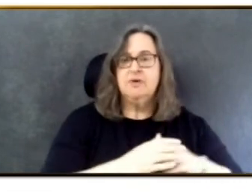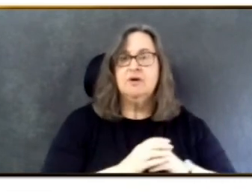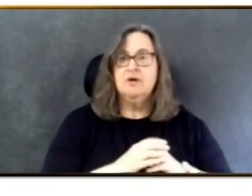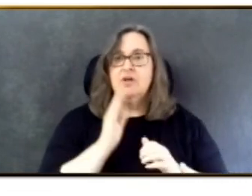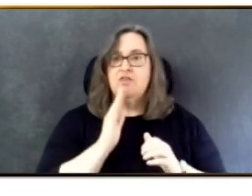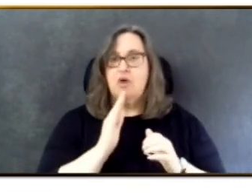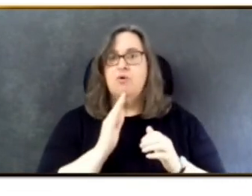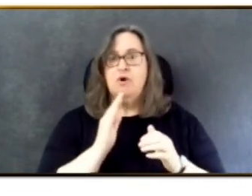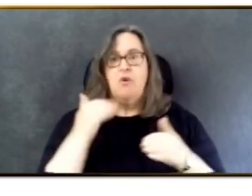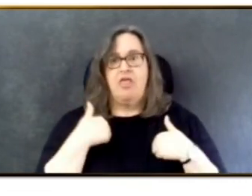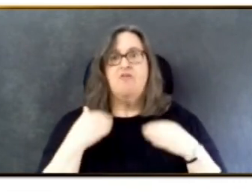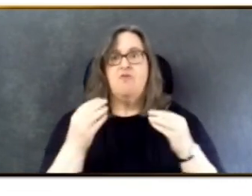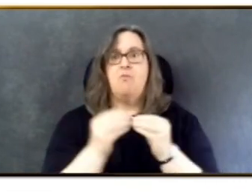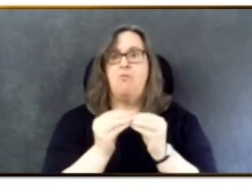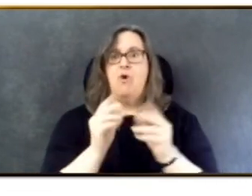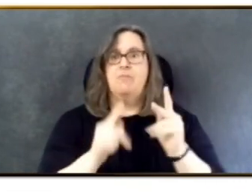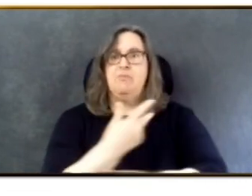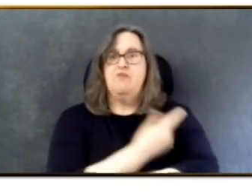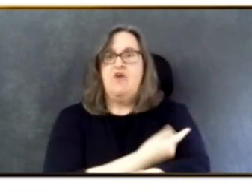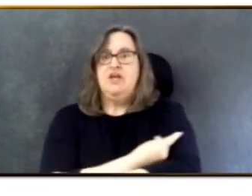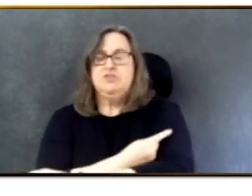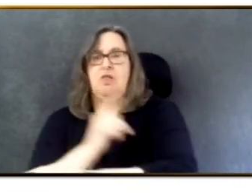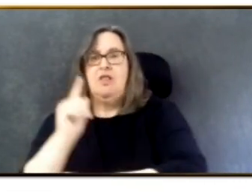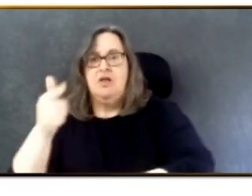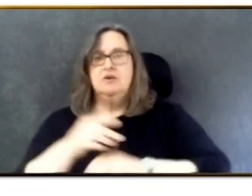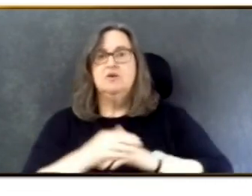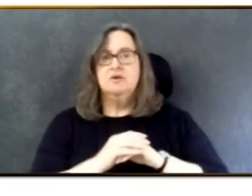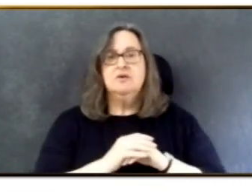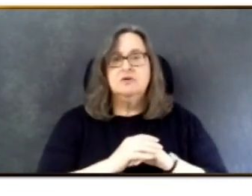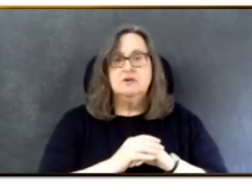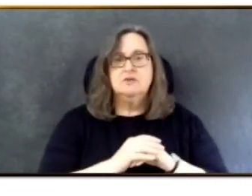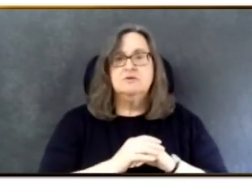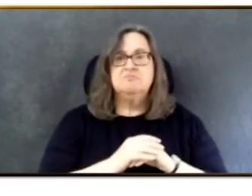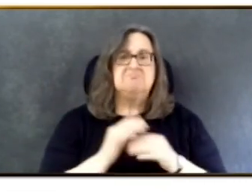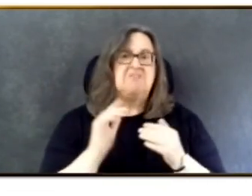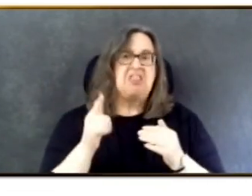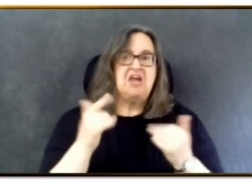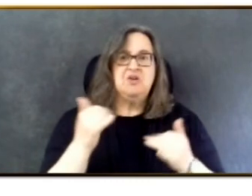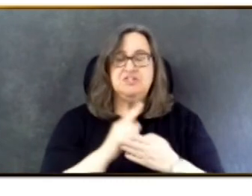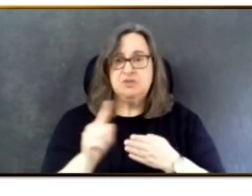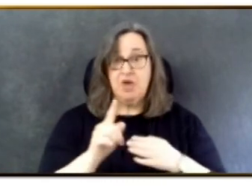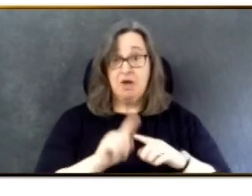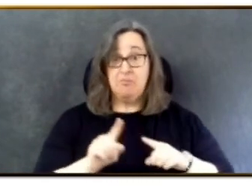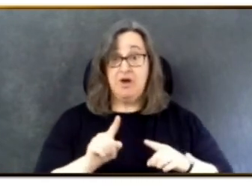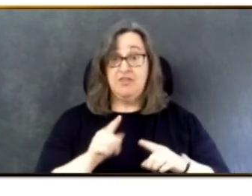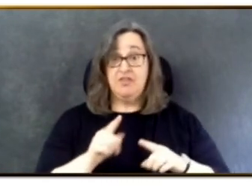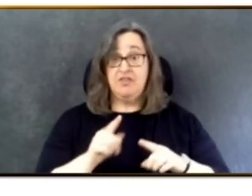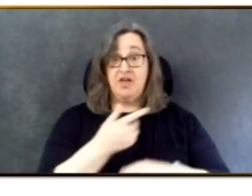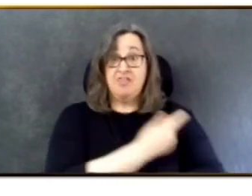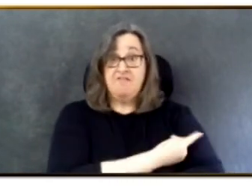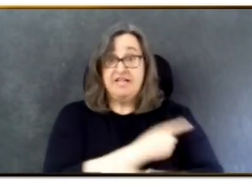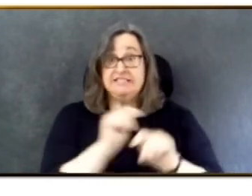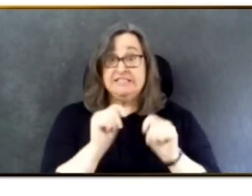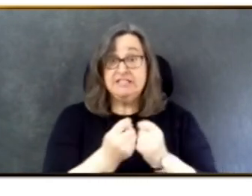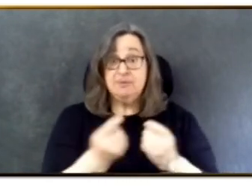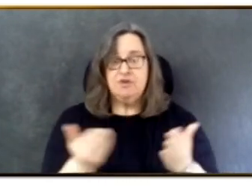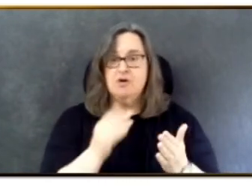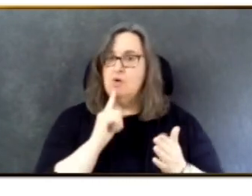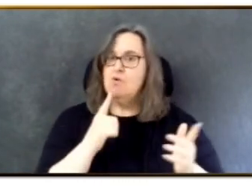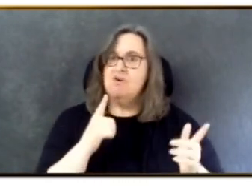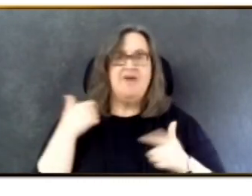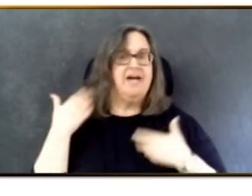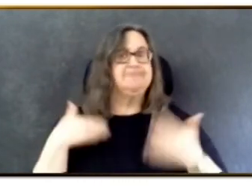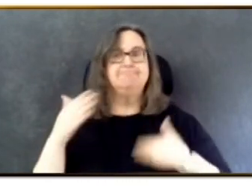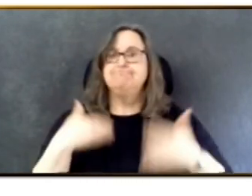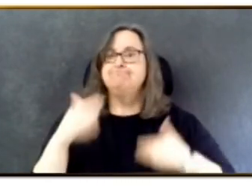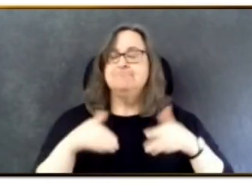us in sheer numbers at some point this week. But the vaccine team in Illinois sprinted past them all in